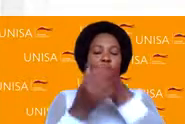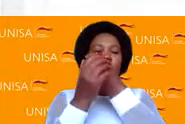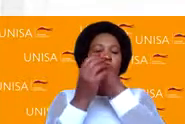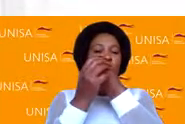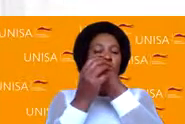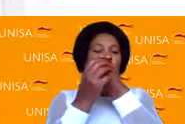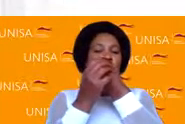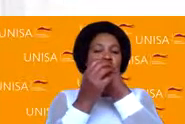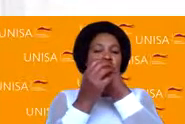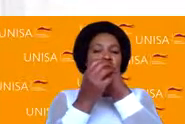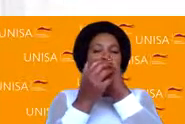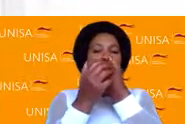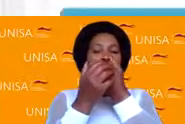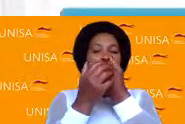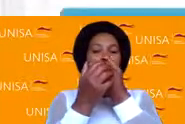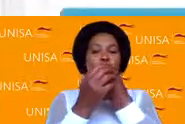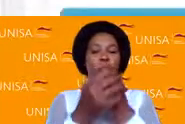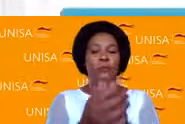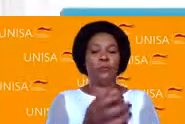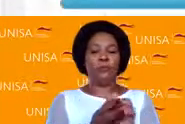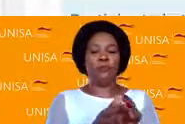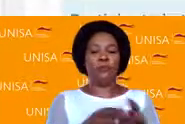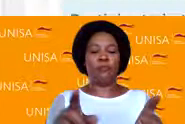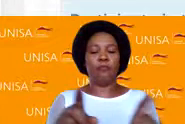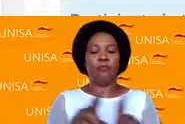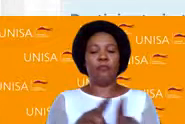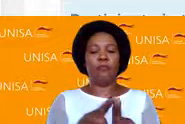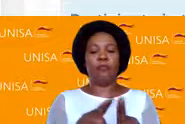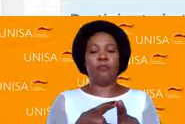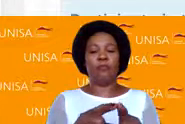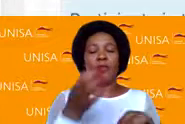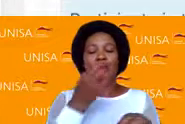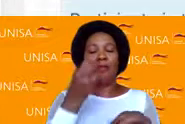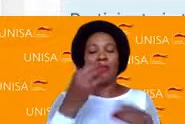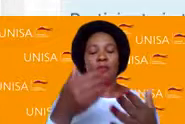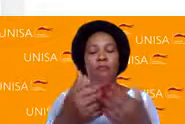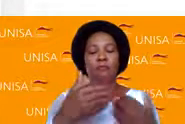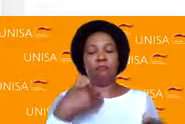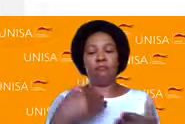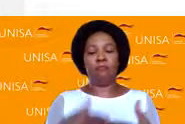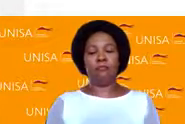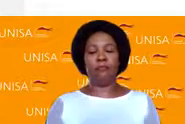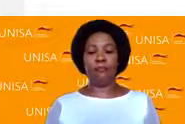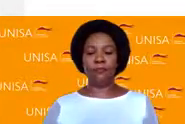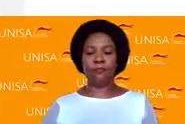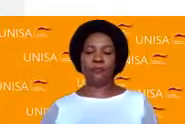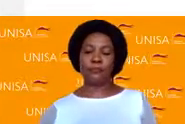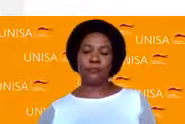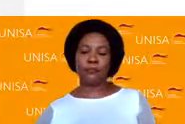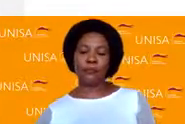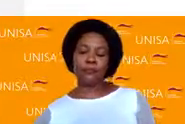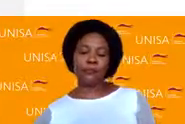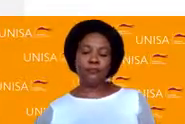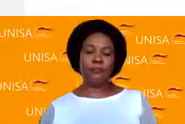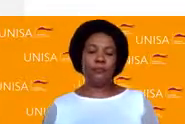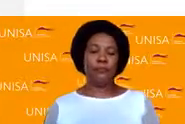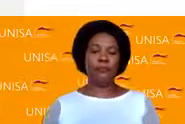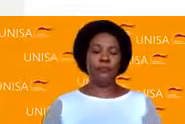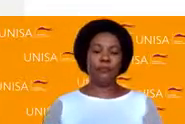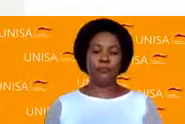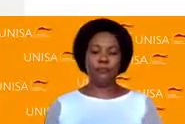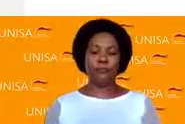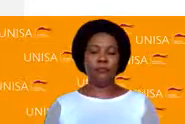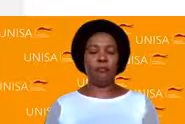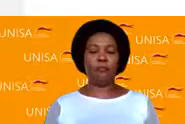There we go. So as I mentioned previously, you've got your content areas, usually a welcome. You've got, for